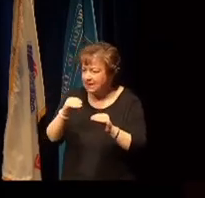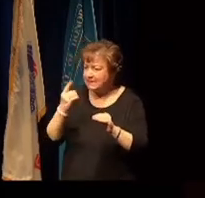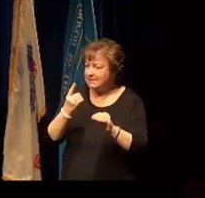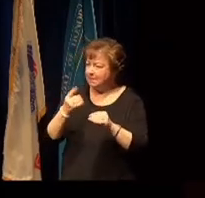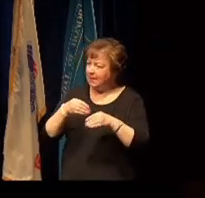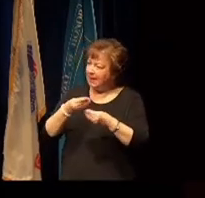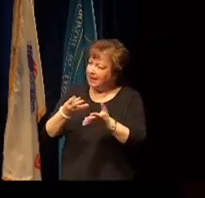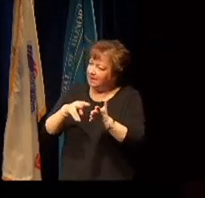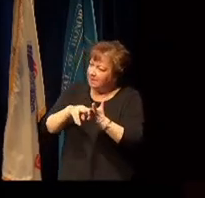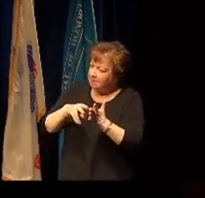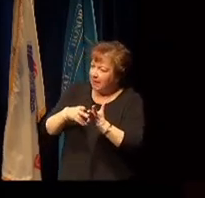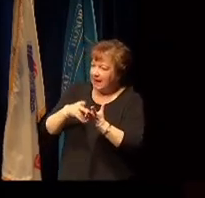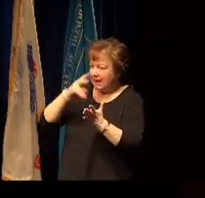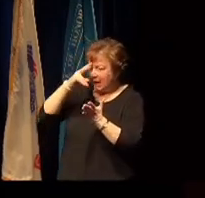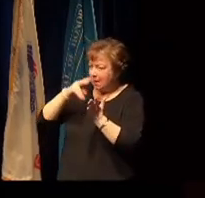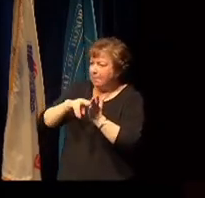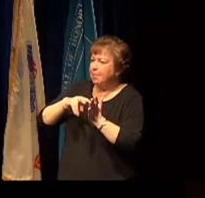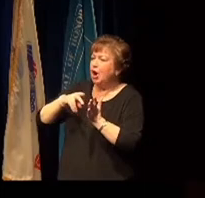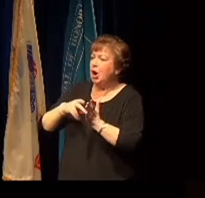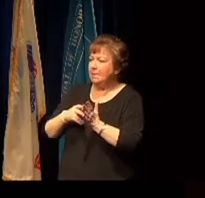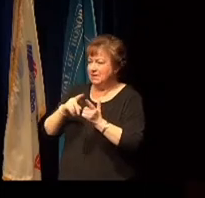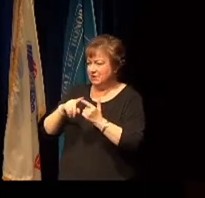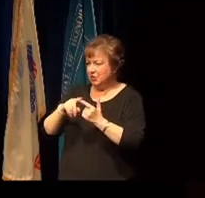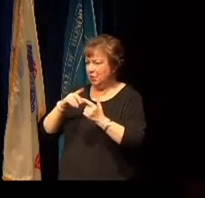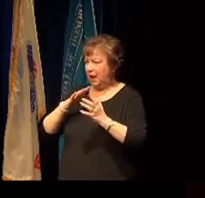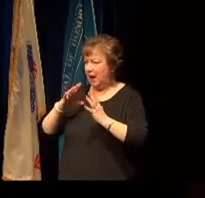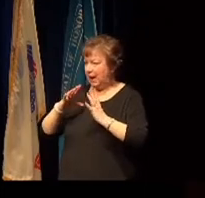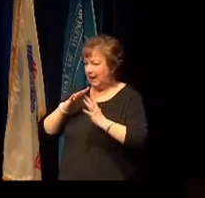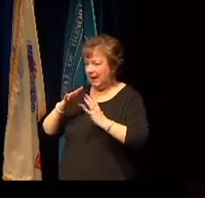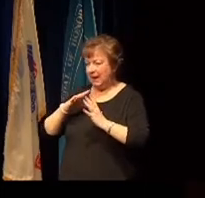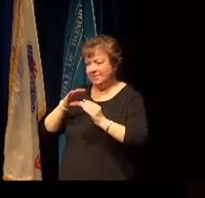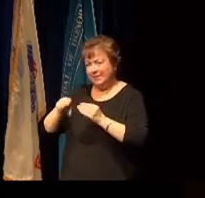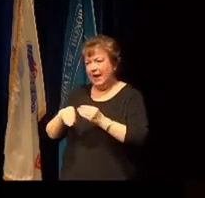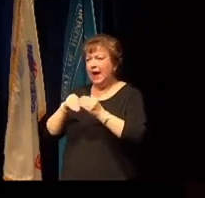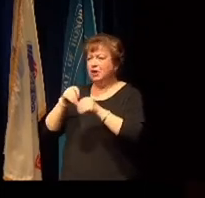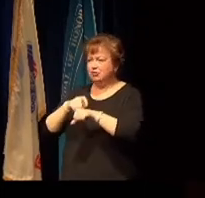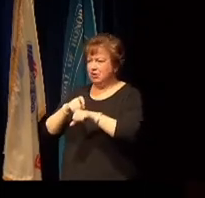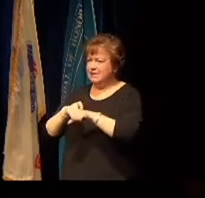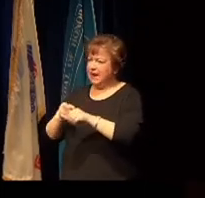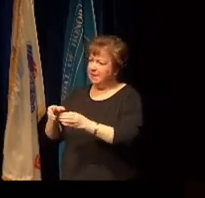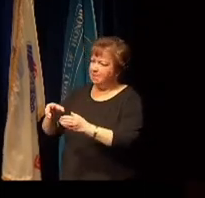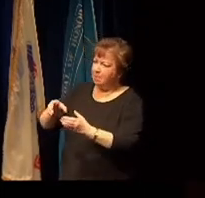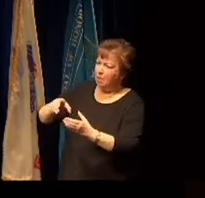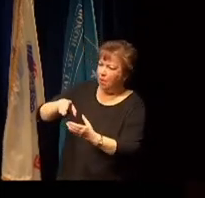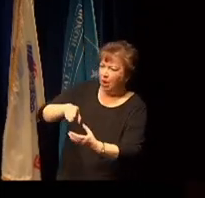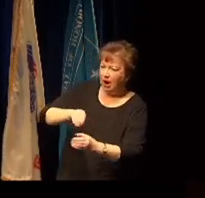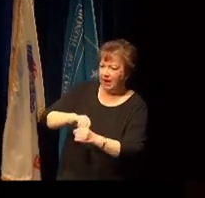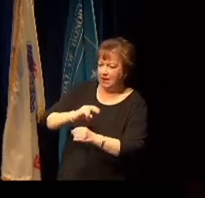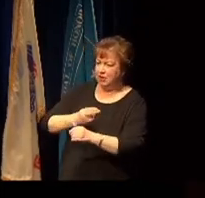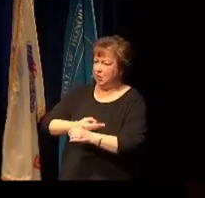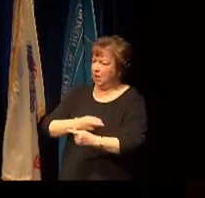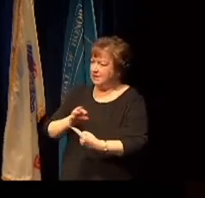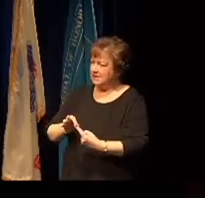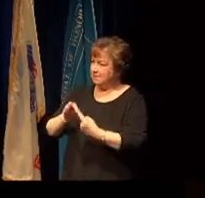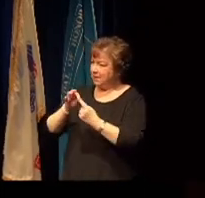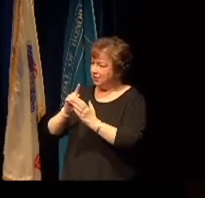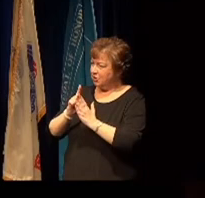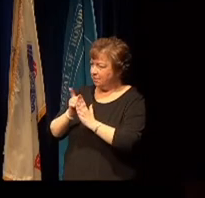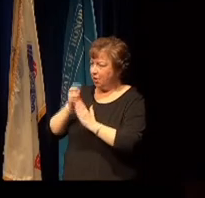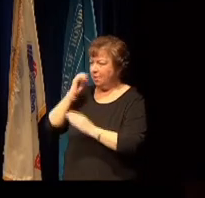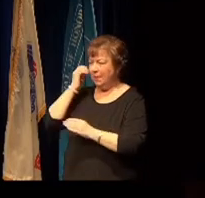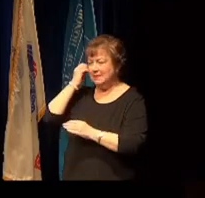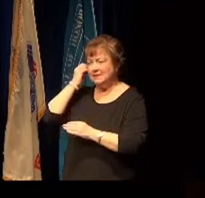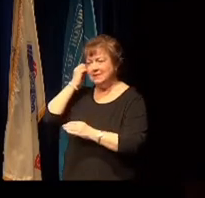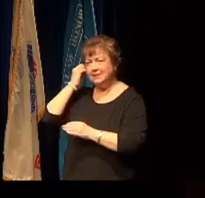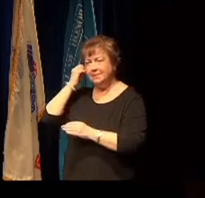holiday. Every single year, he took extra time to pour into us in these special moments that I now will replay in my